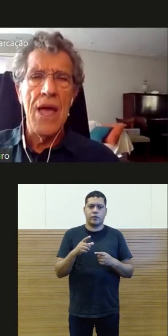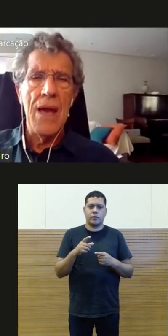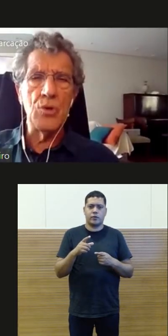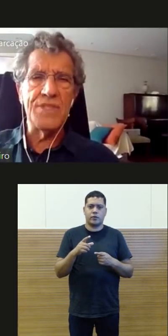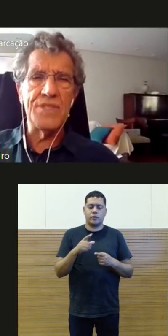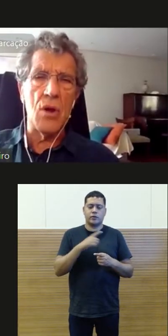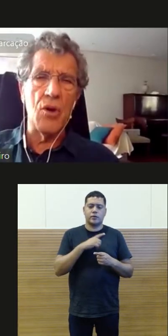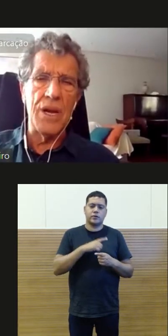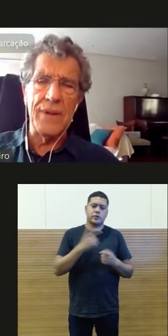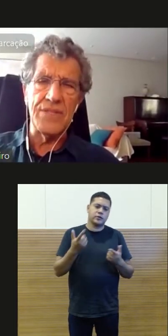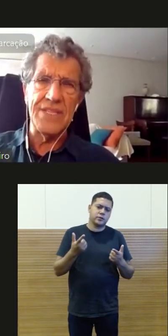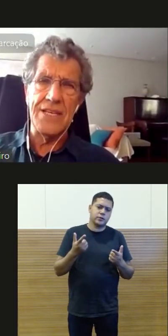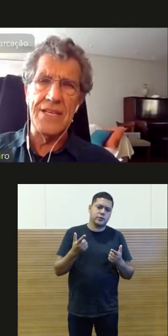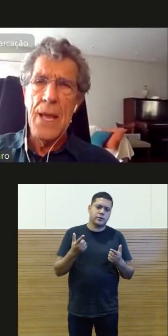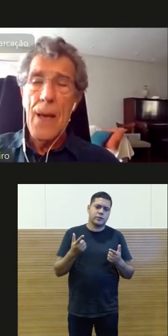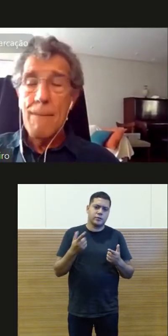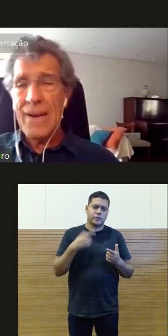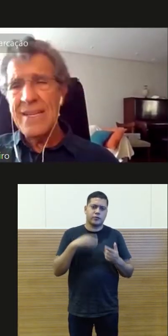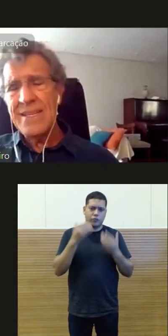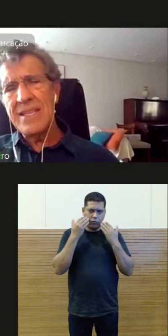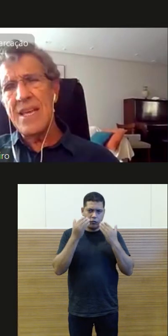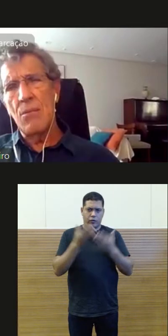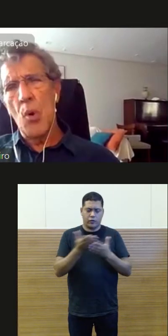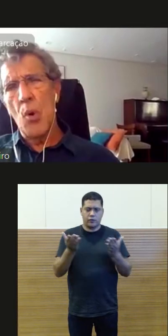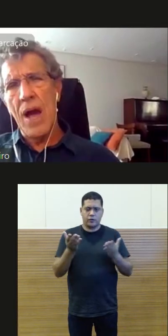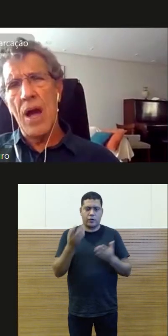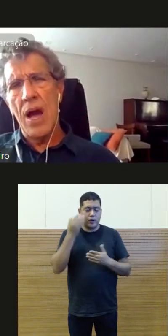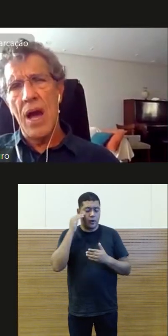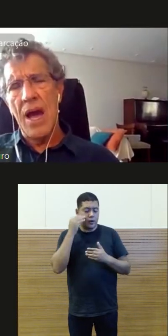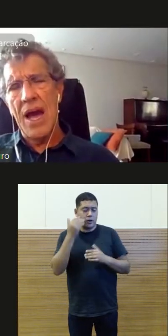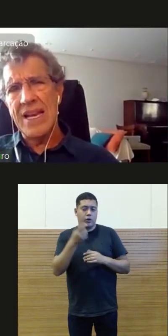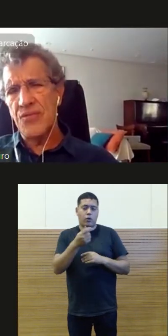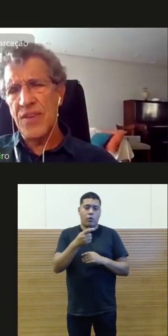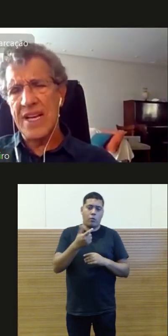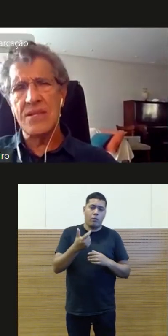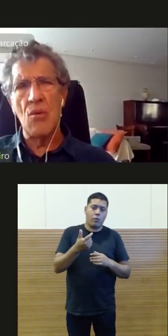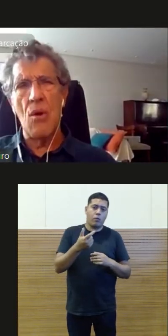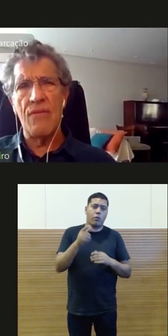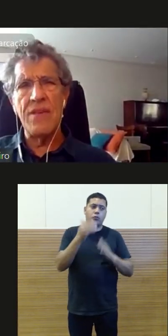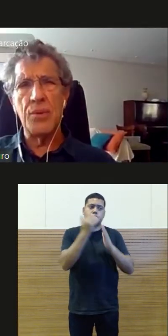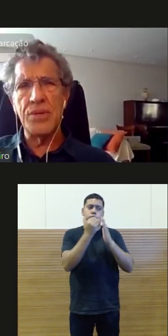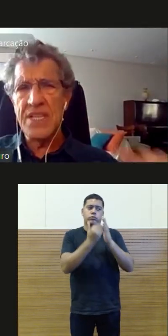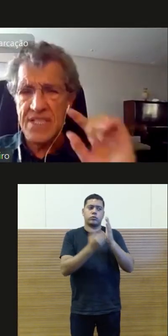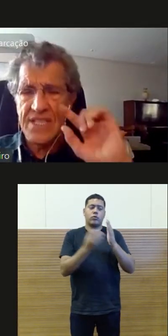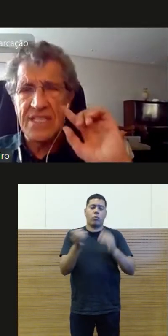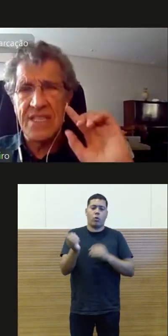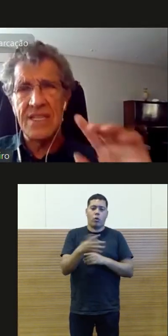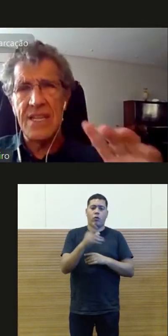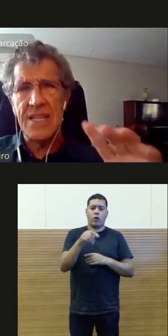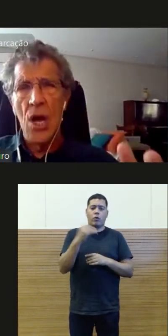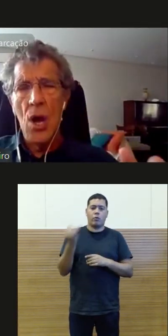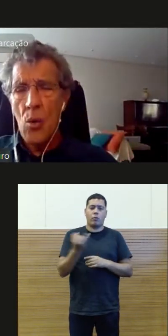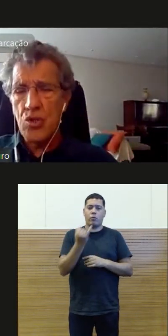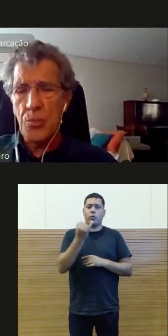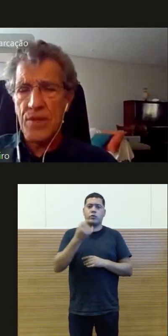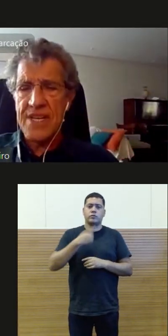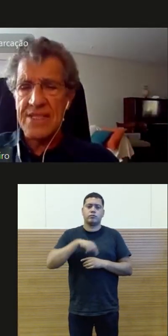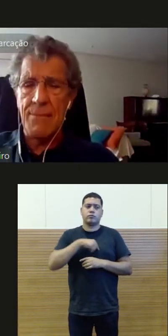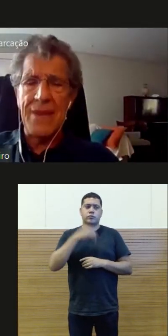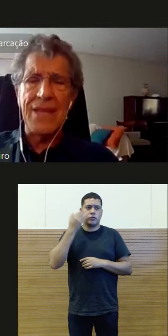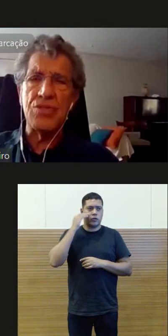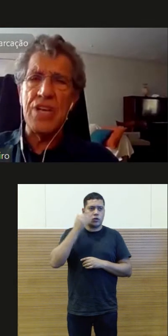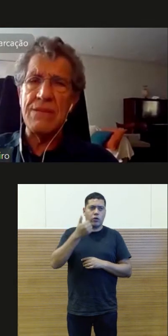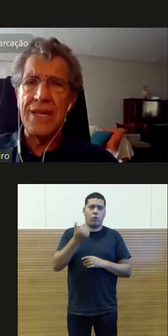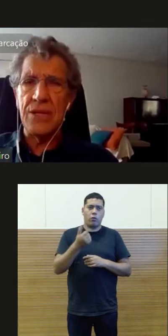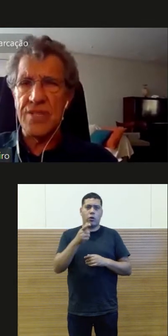it's present in these articles that I've been showing, that I'm showing you. And for you to understand a bit this new classification, it's